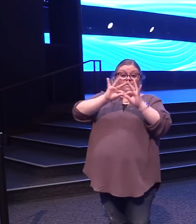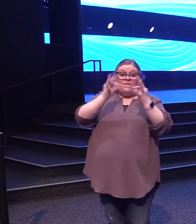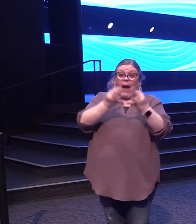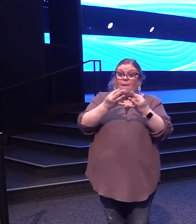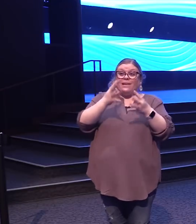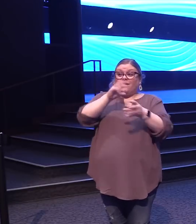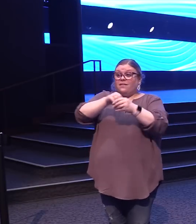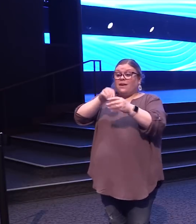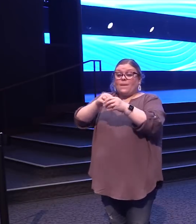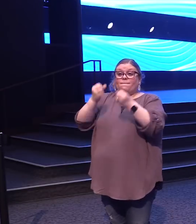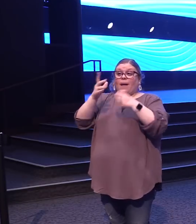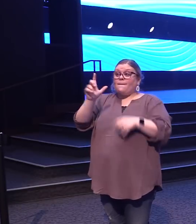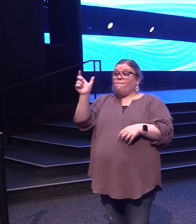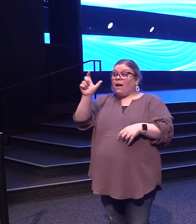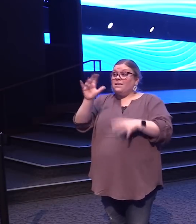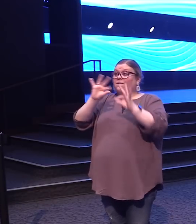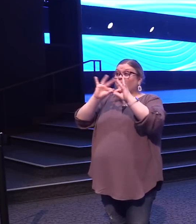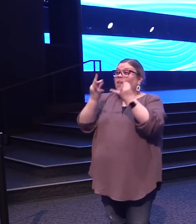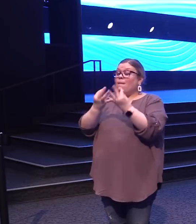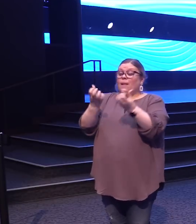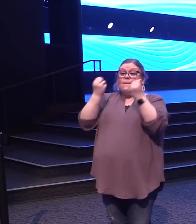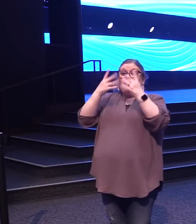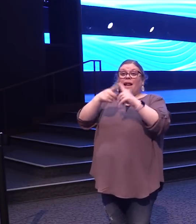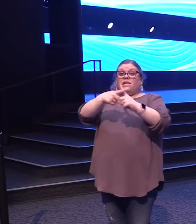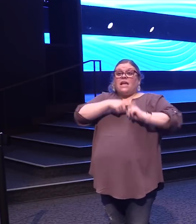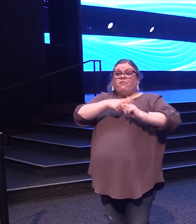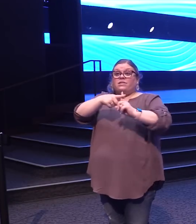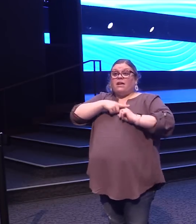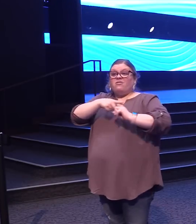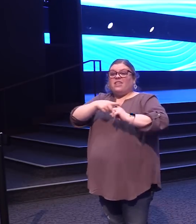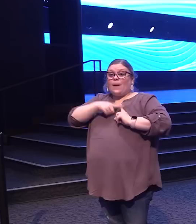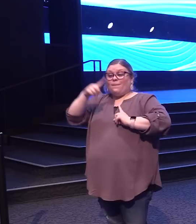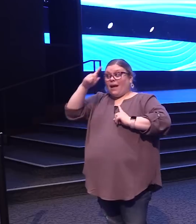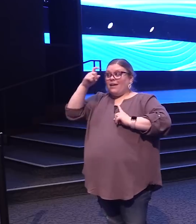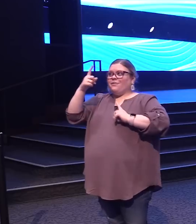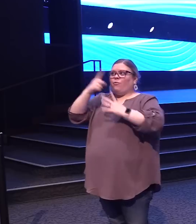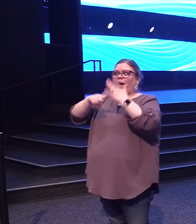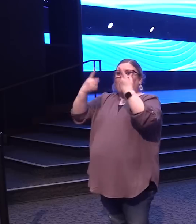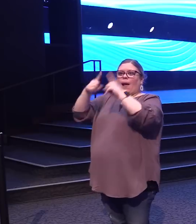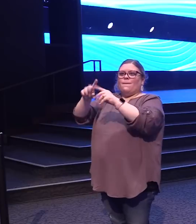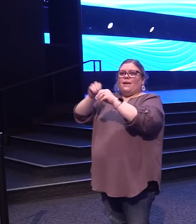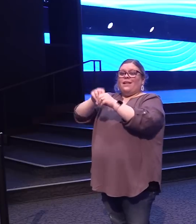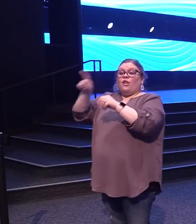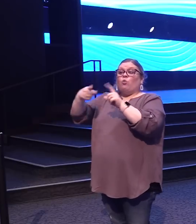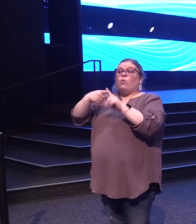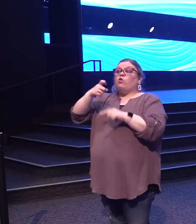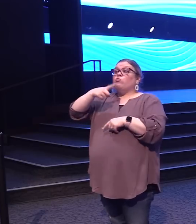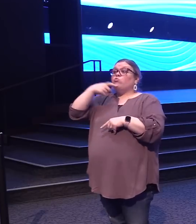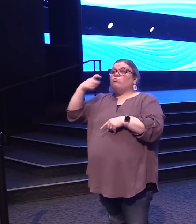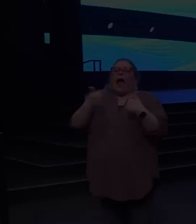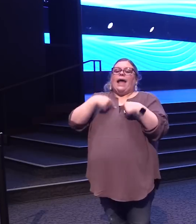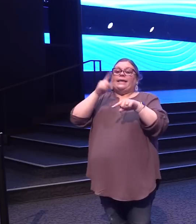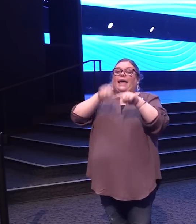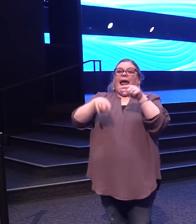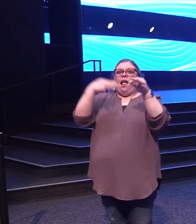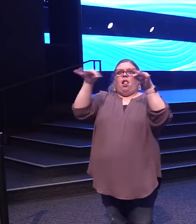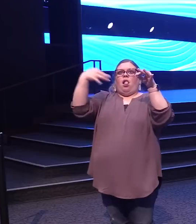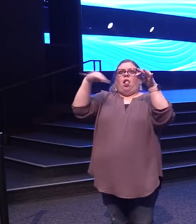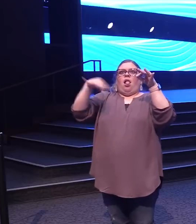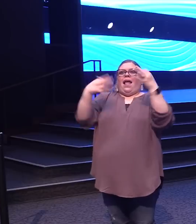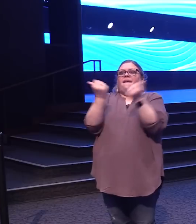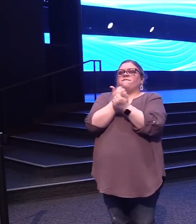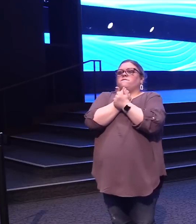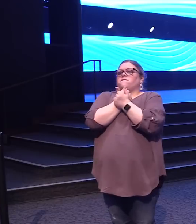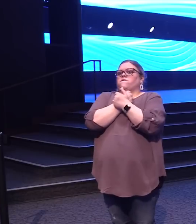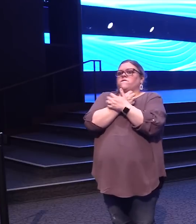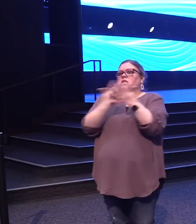of them Muslims. Many of them came to Christ because of that. I mean, there's no way to tell you all that